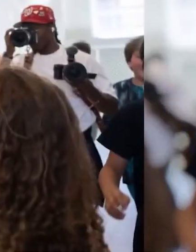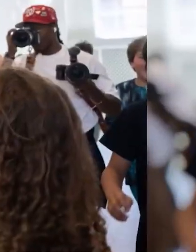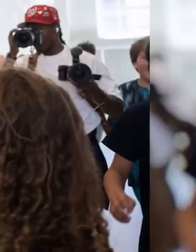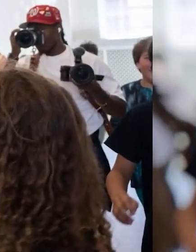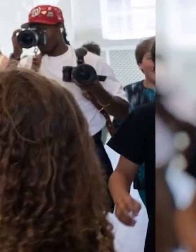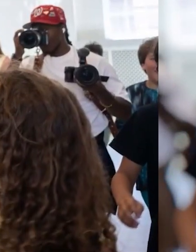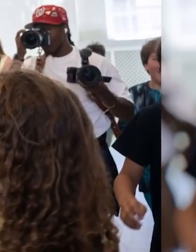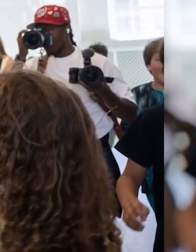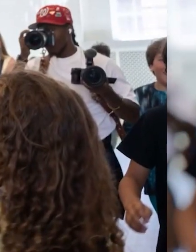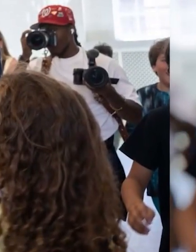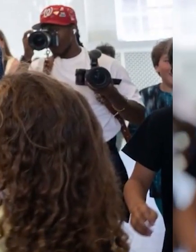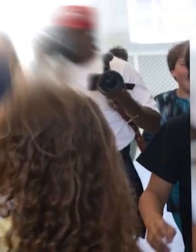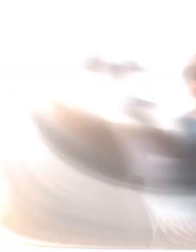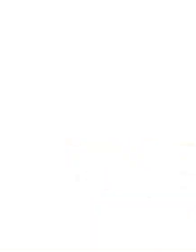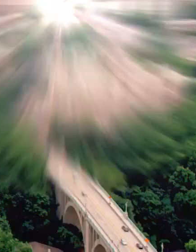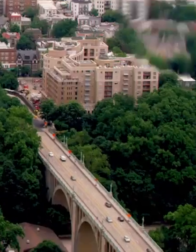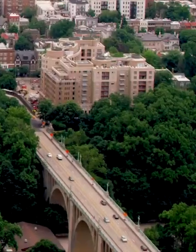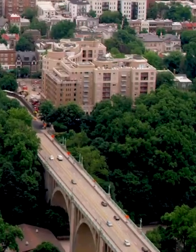Are you ready?